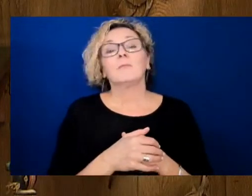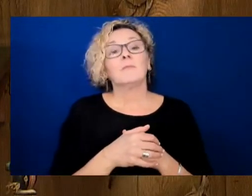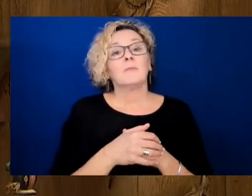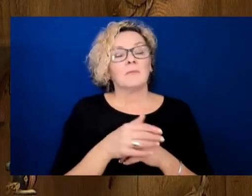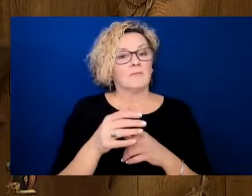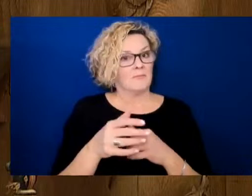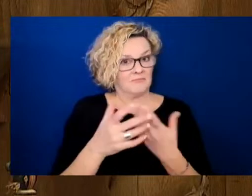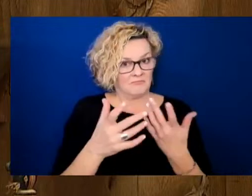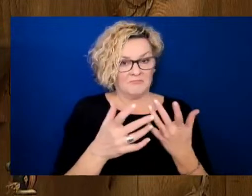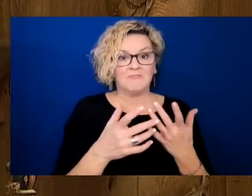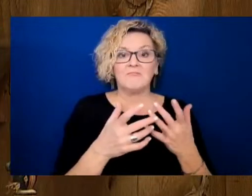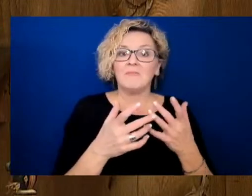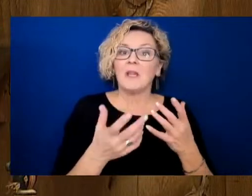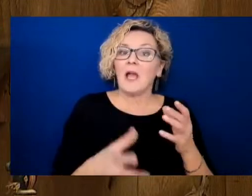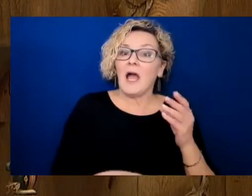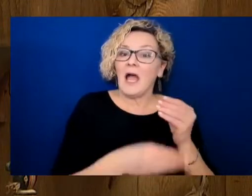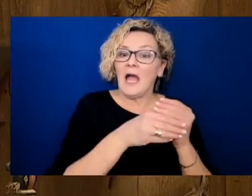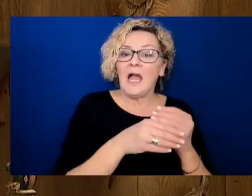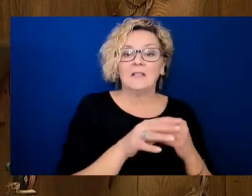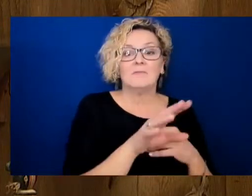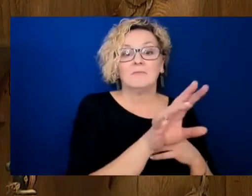new nurses over the last year.